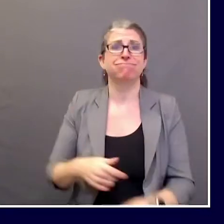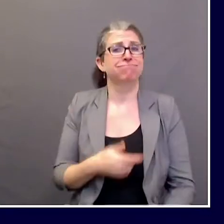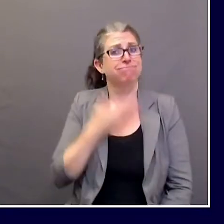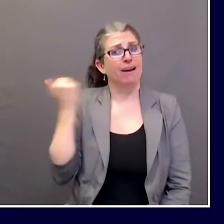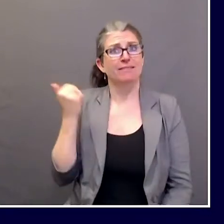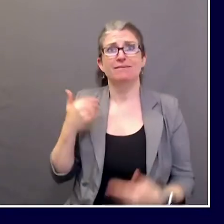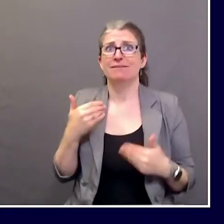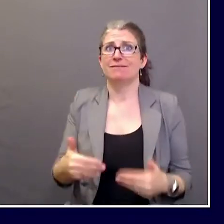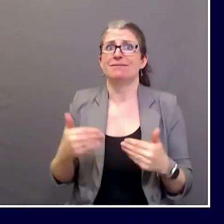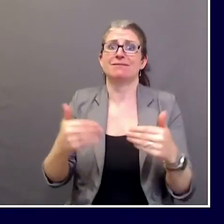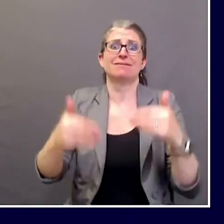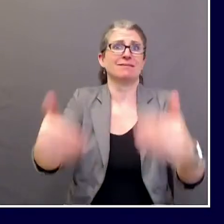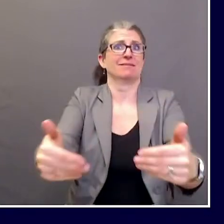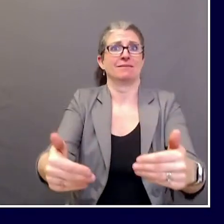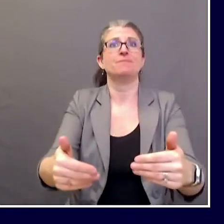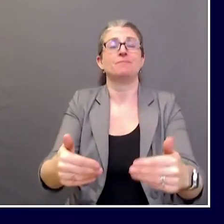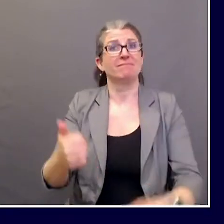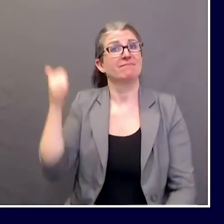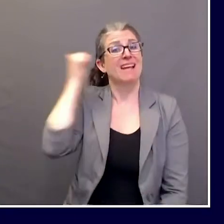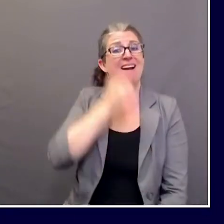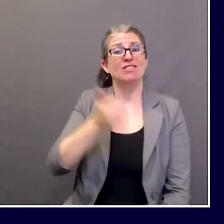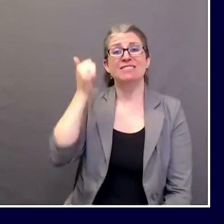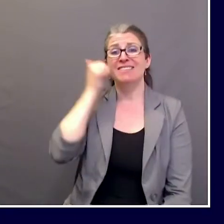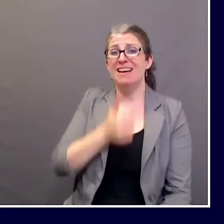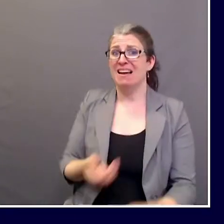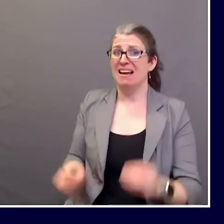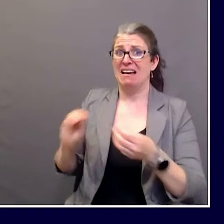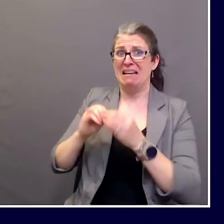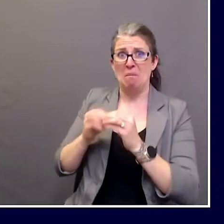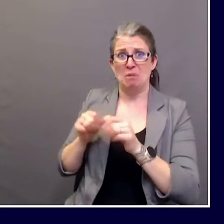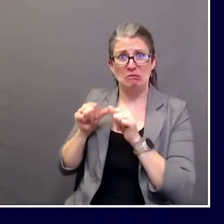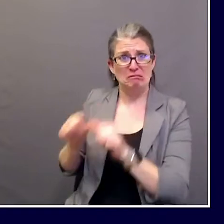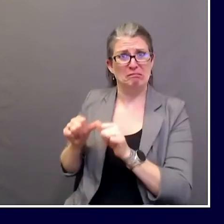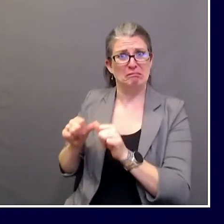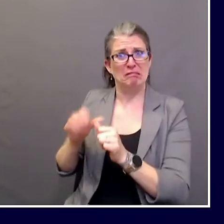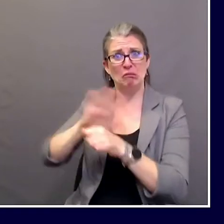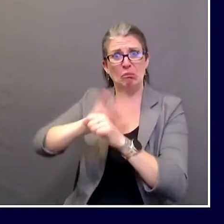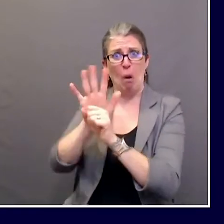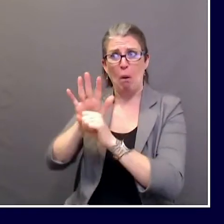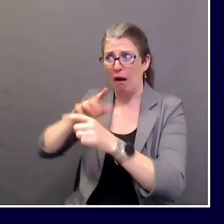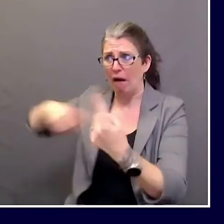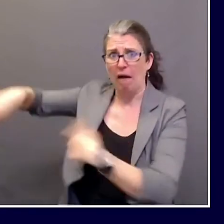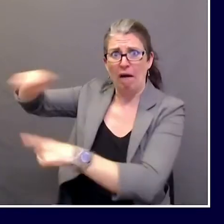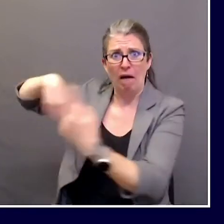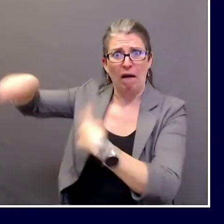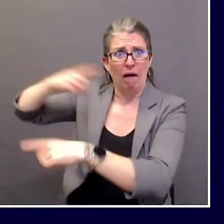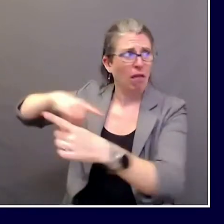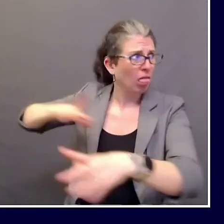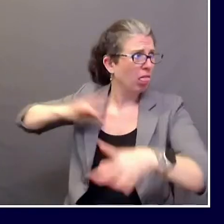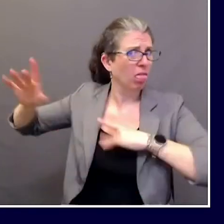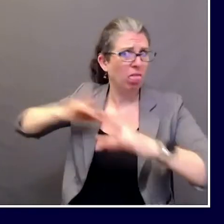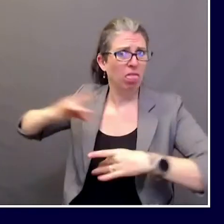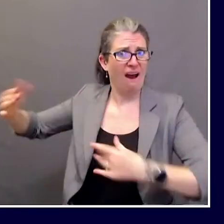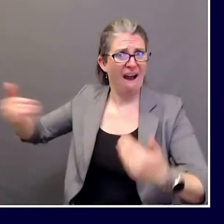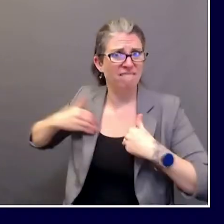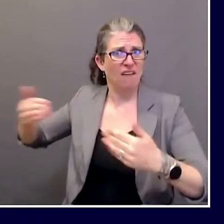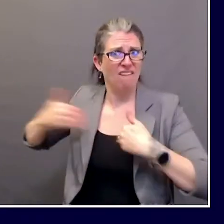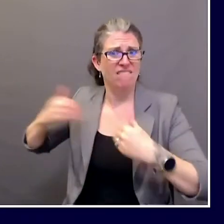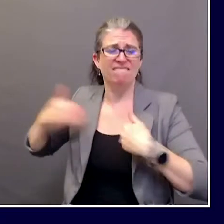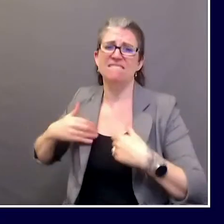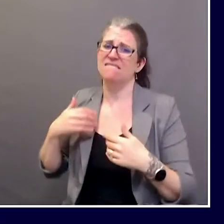getting vaccinated remains one of the best things that you can do right now. So with that, I'd like to turn things over to Governor Mills.